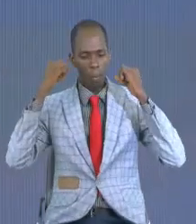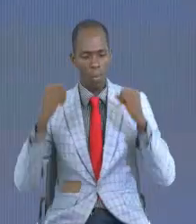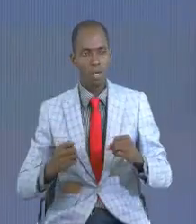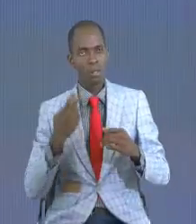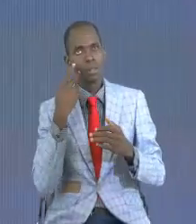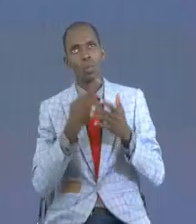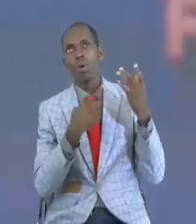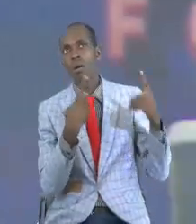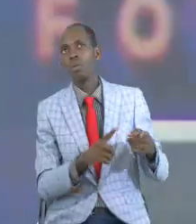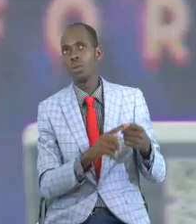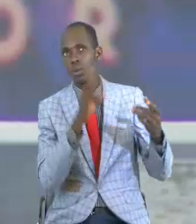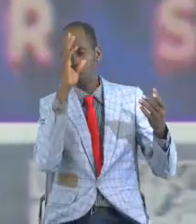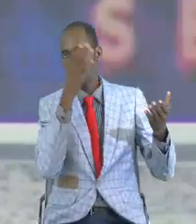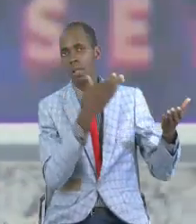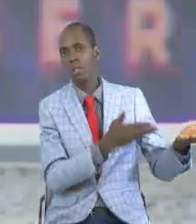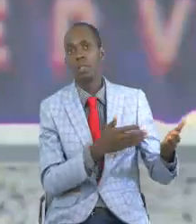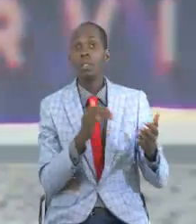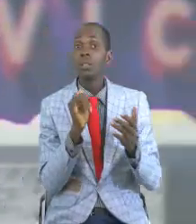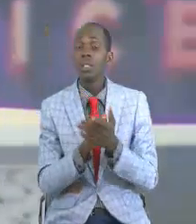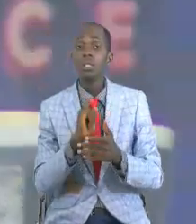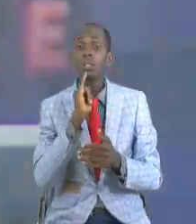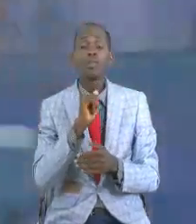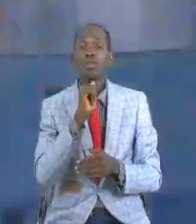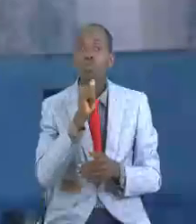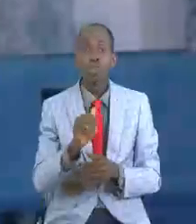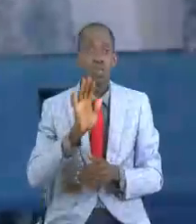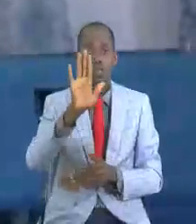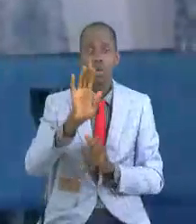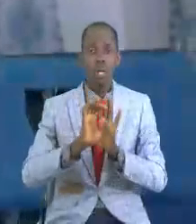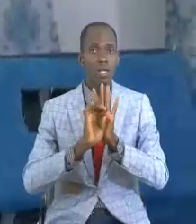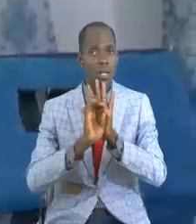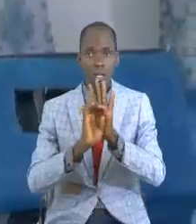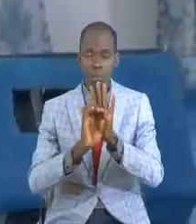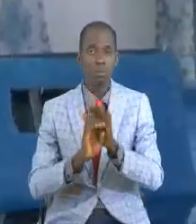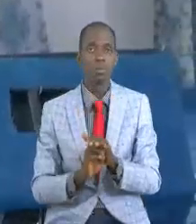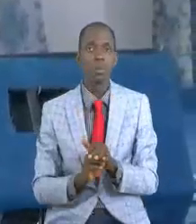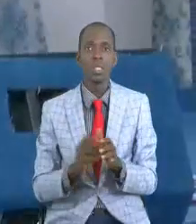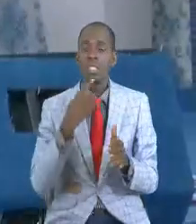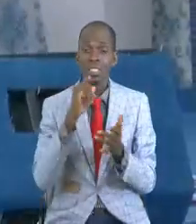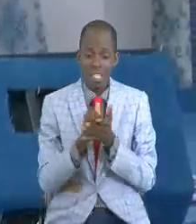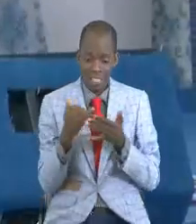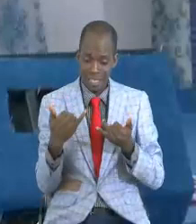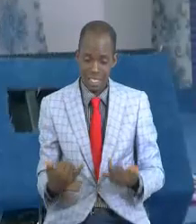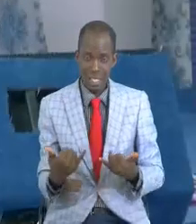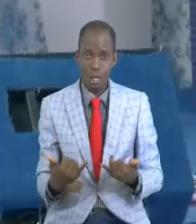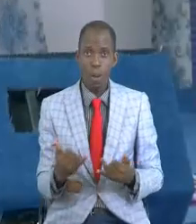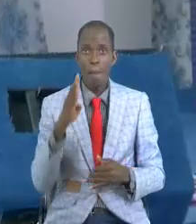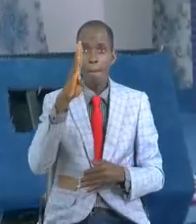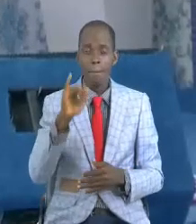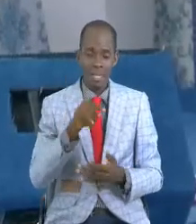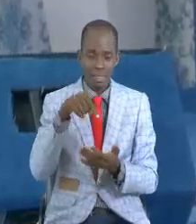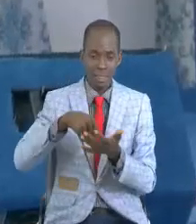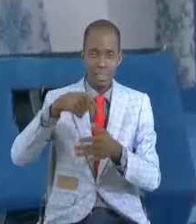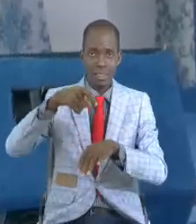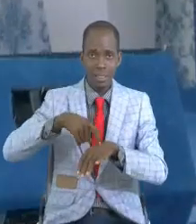to him that's not your example it says now at this time in